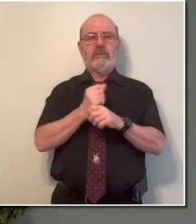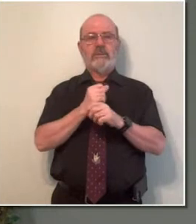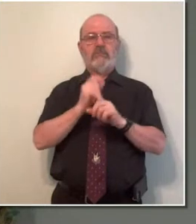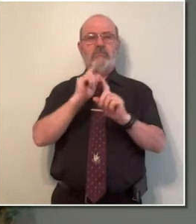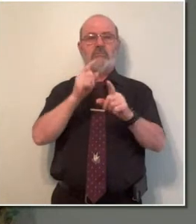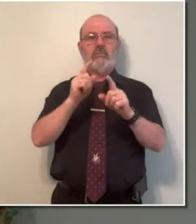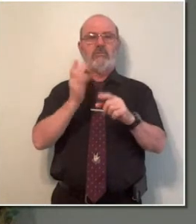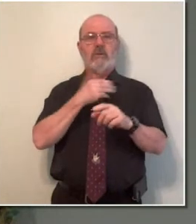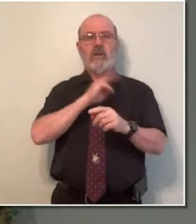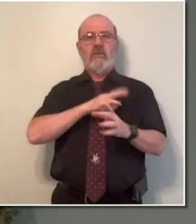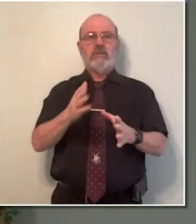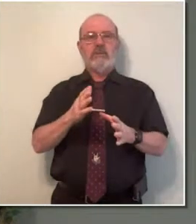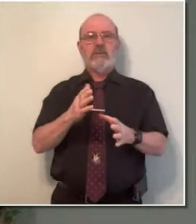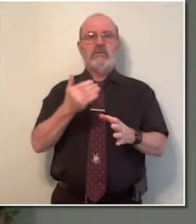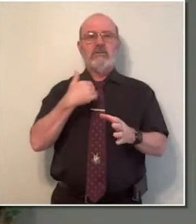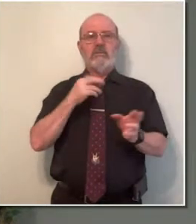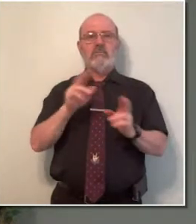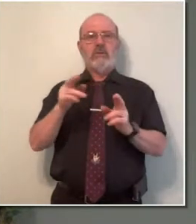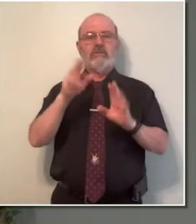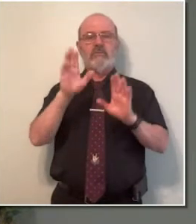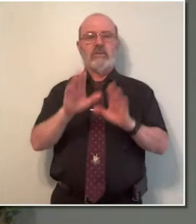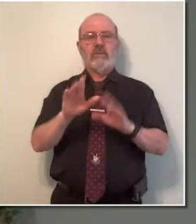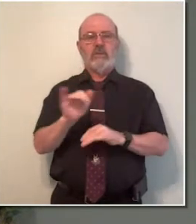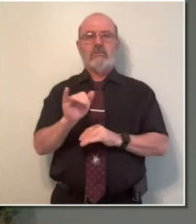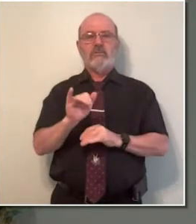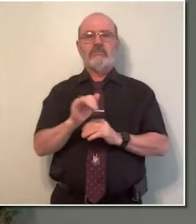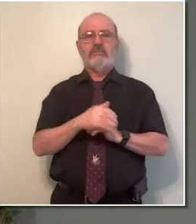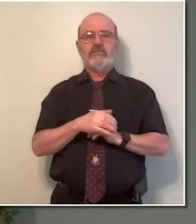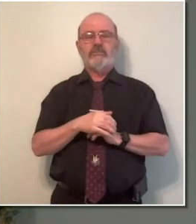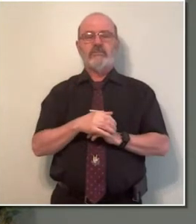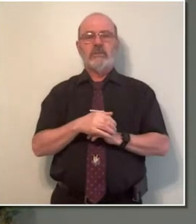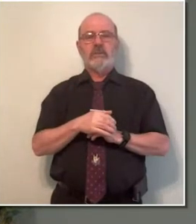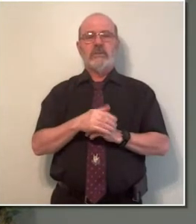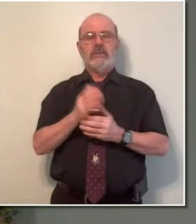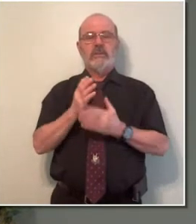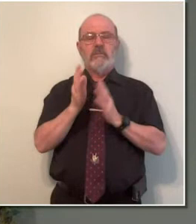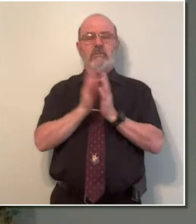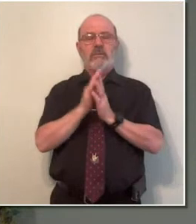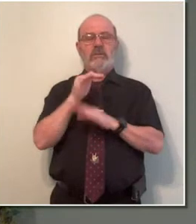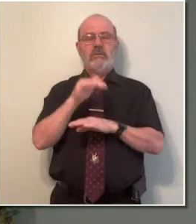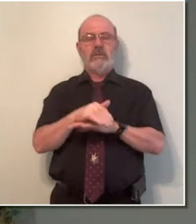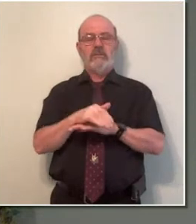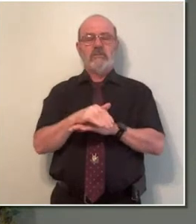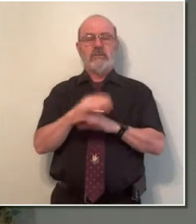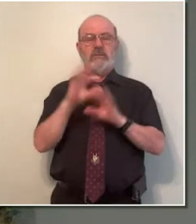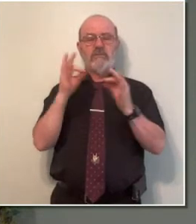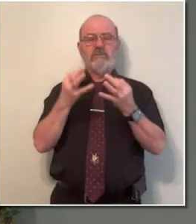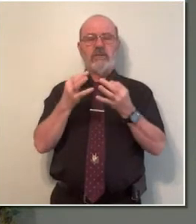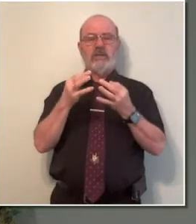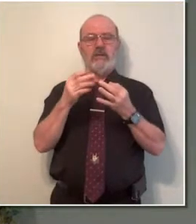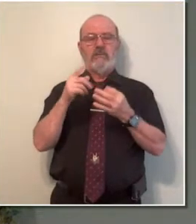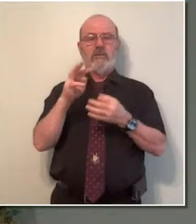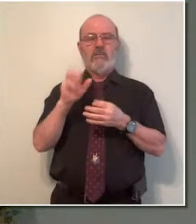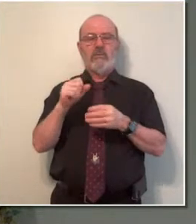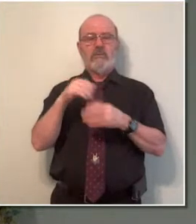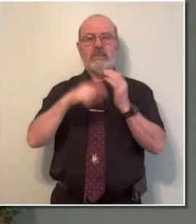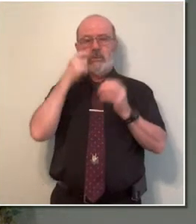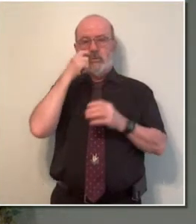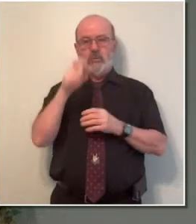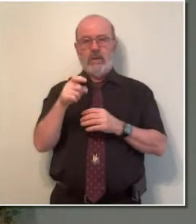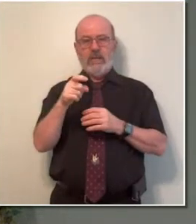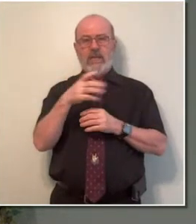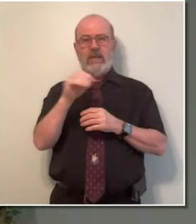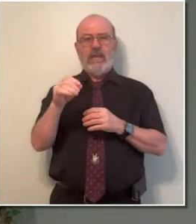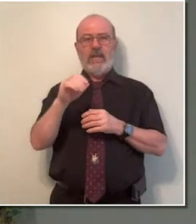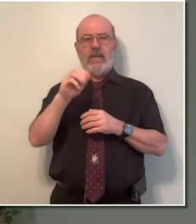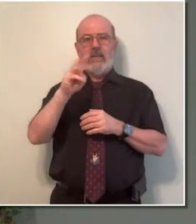missionaries. We've got a couple ready for Sunday as well. But let's take a moment to pray tonight for this family, the Prims in Ukraine and the